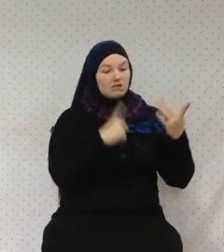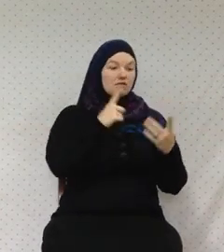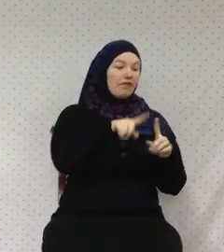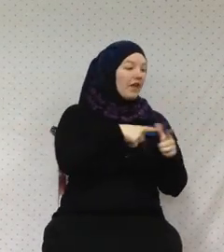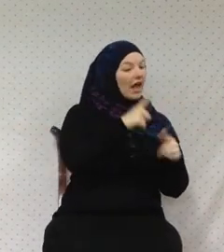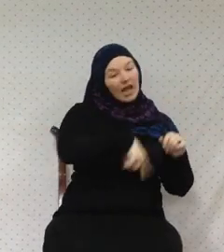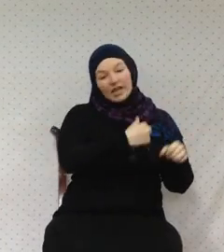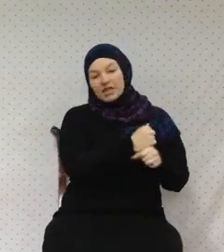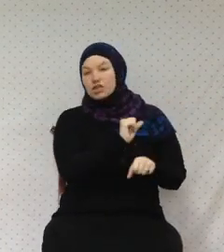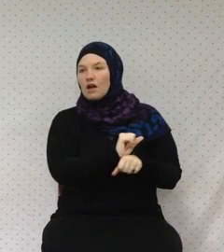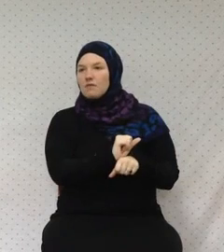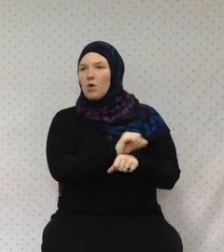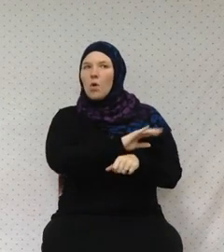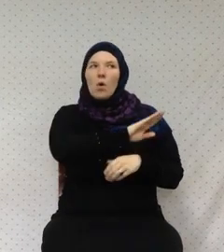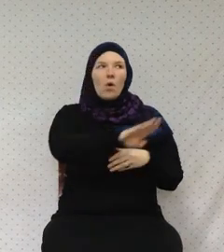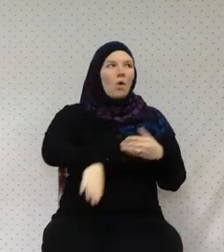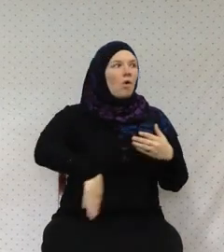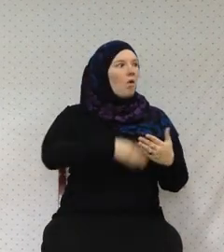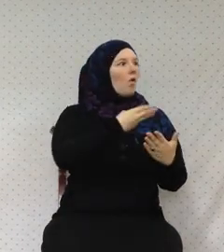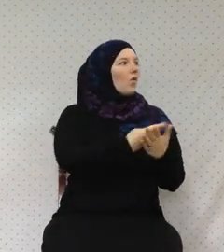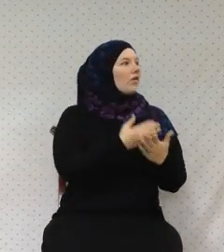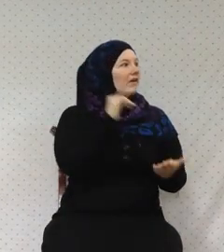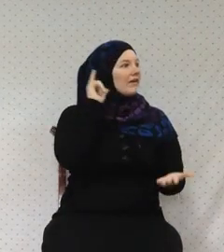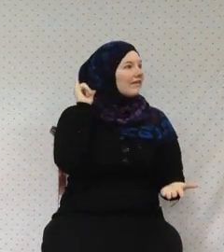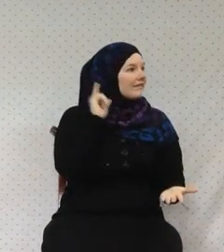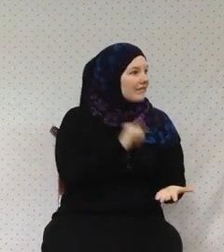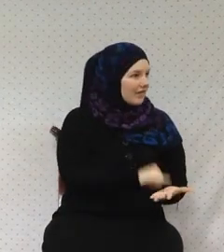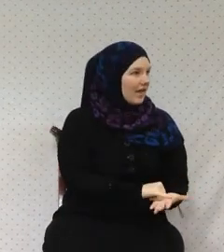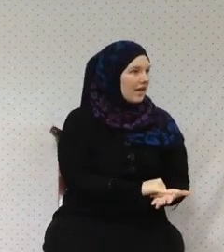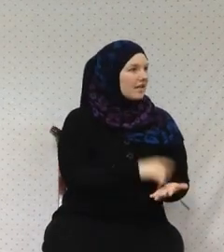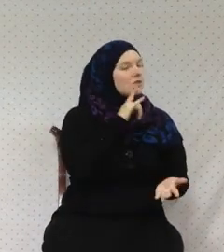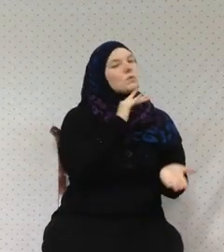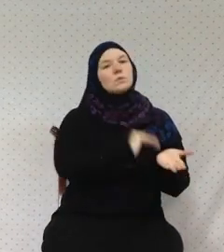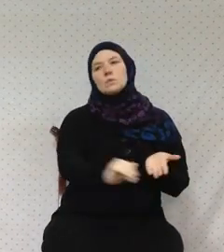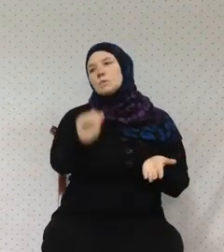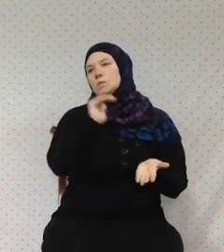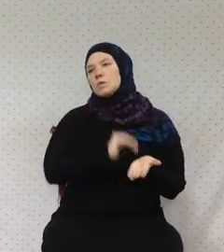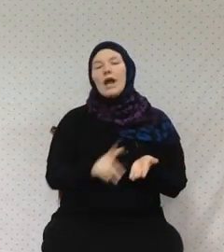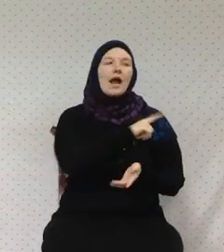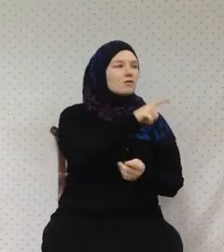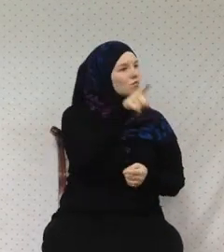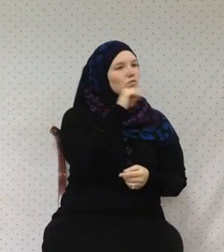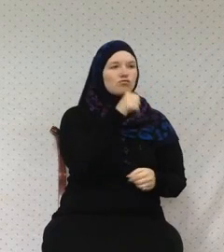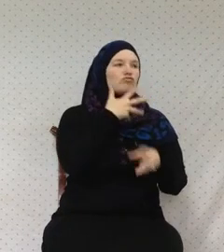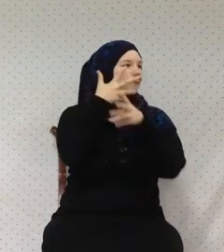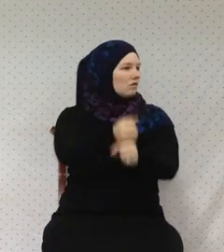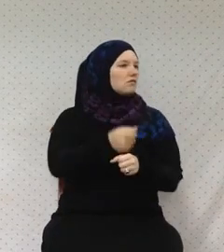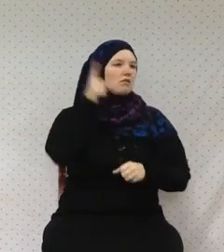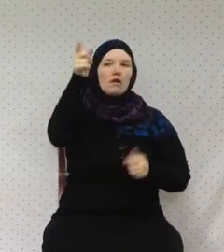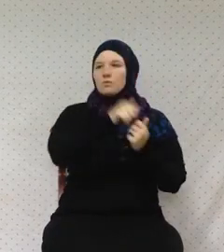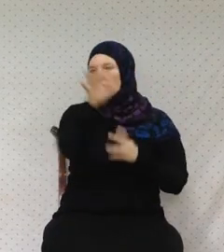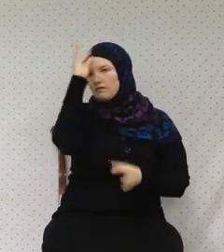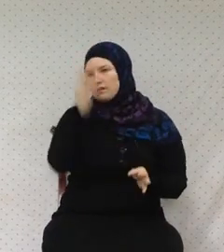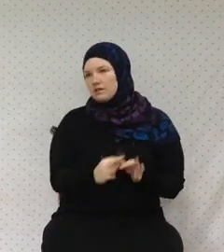job." All of this runs against the grain of trusting Allah with